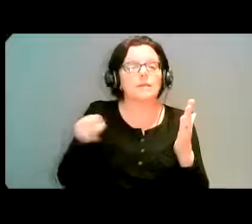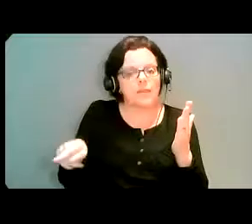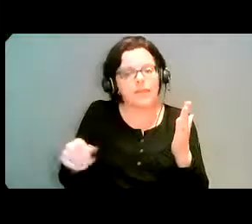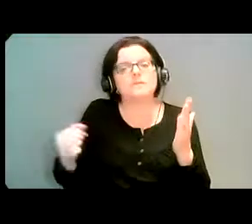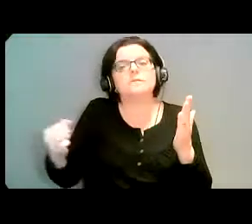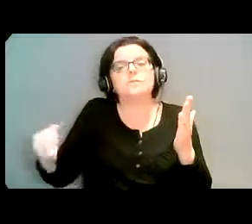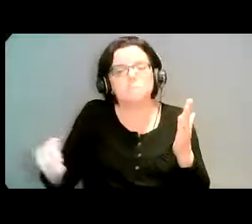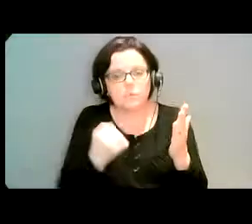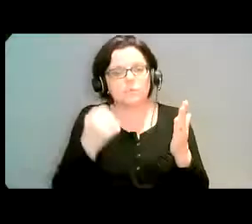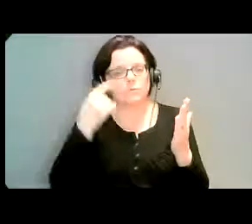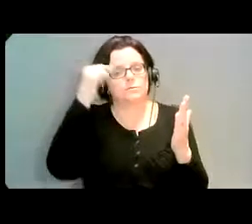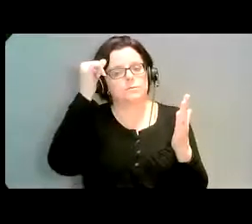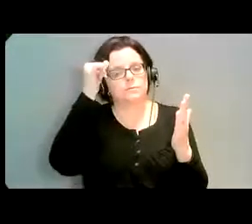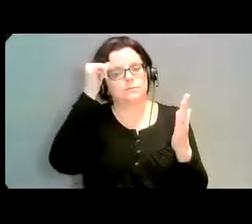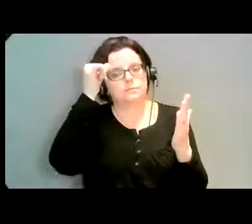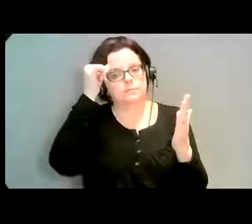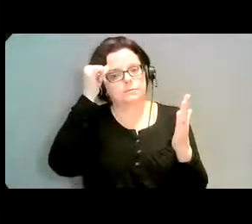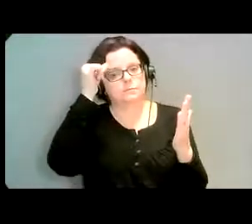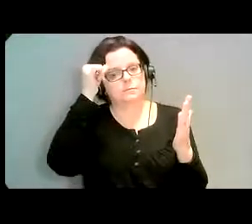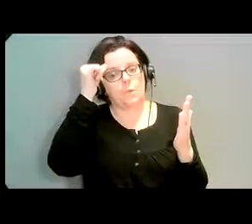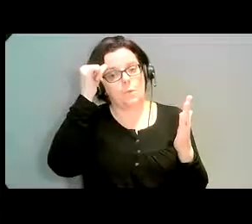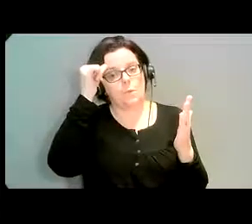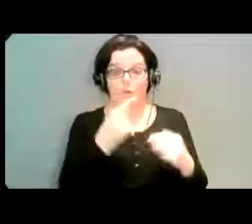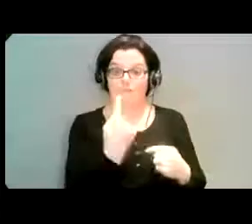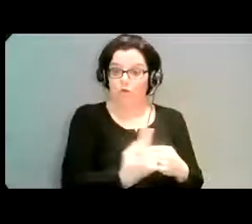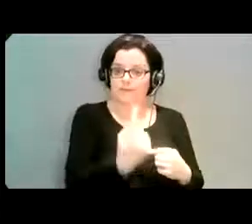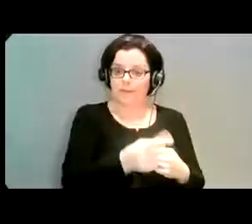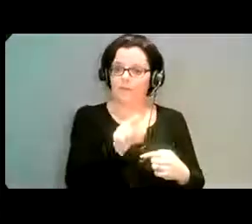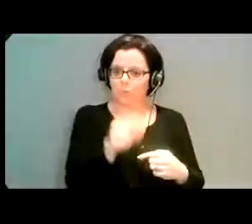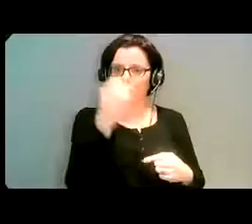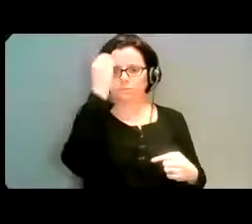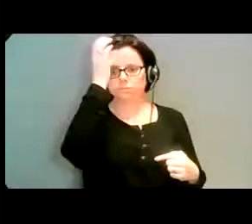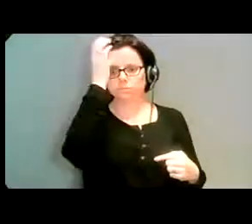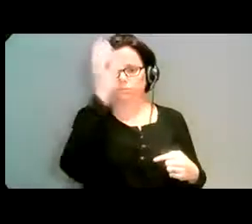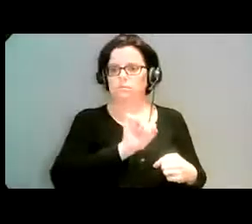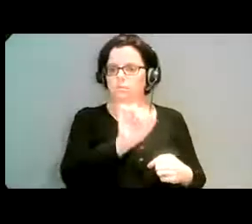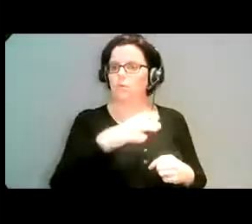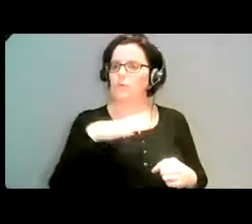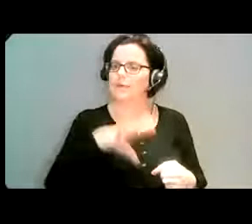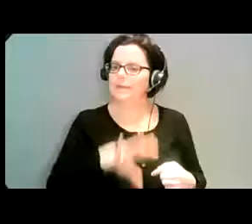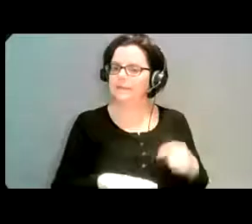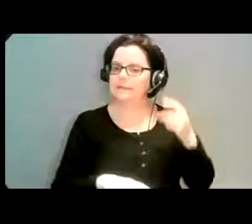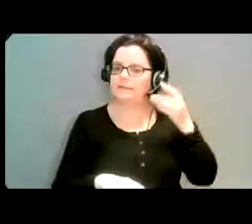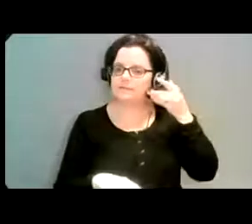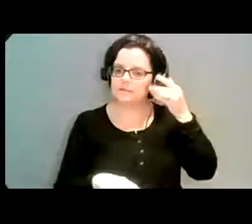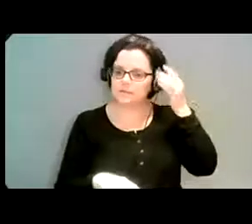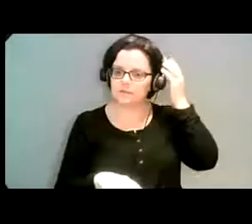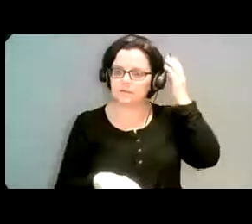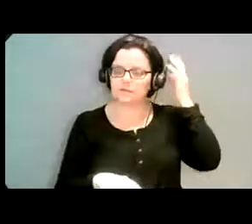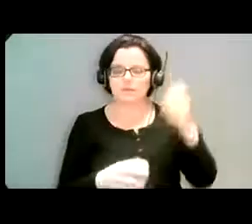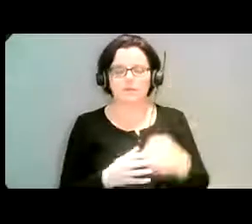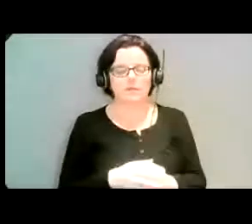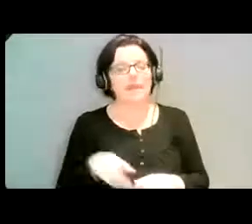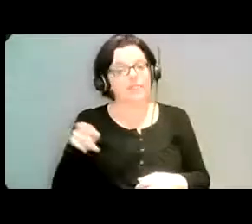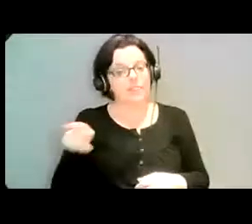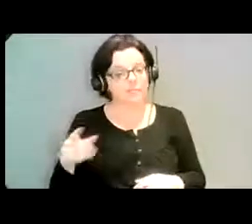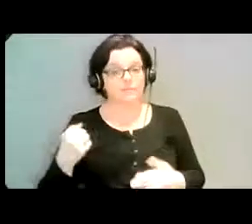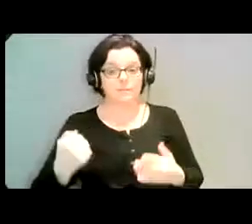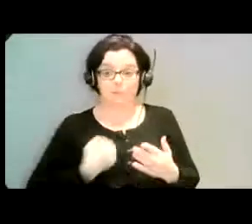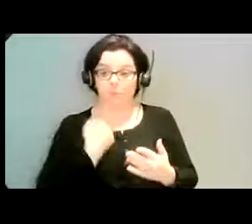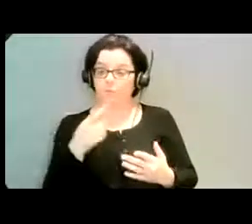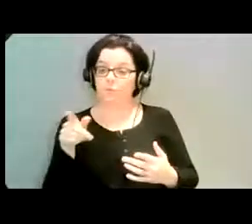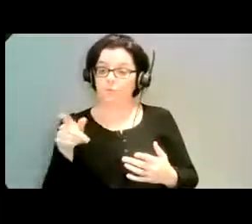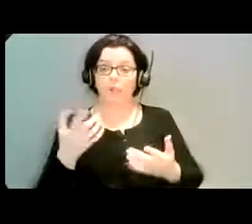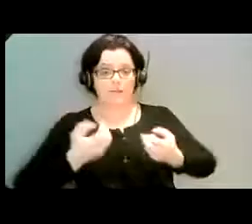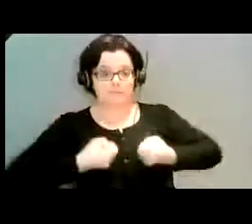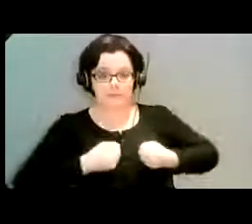keep in mind that you are an expert in your needs, and they have to take your wishes